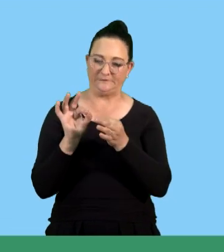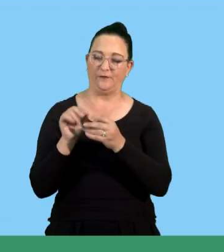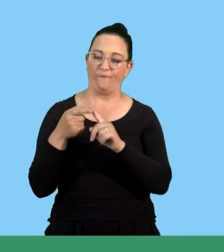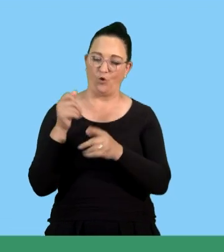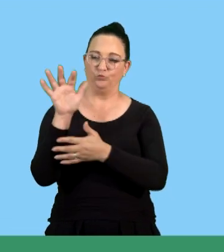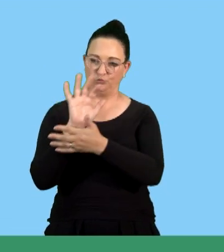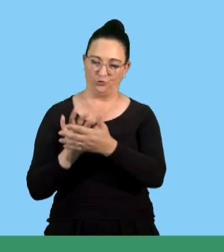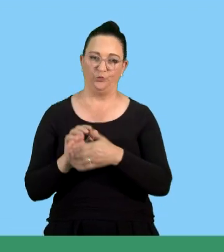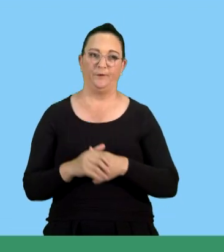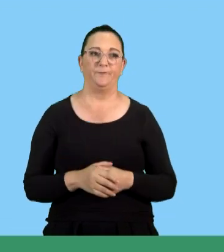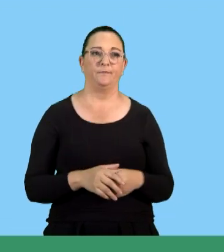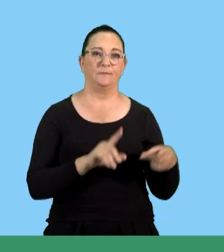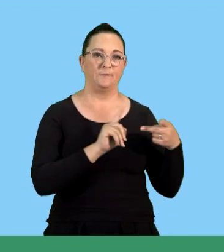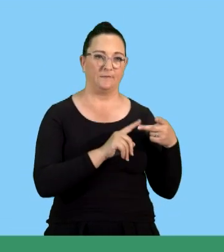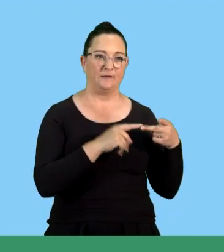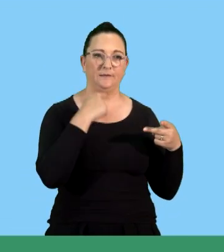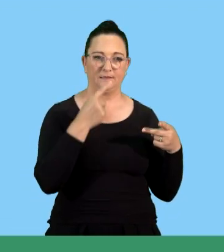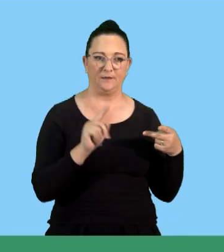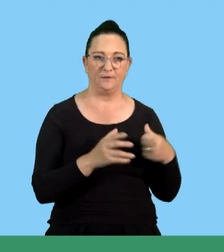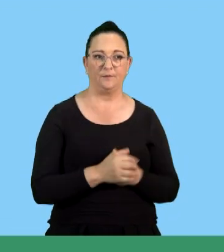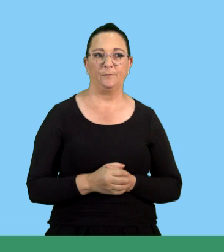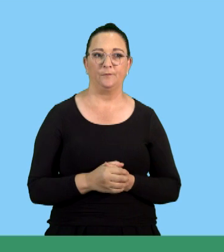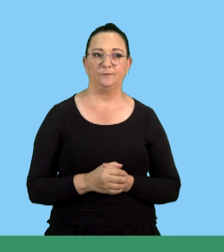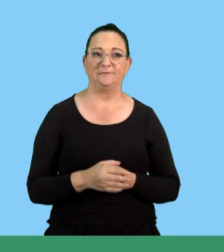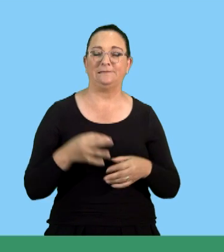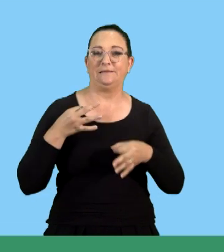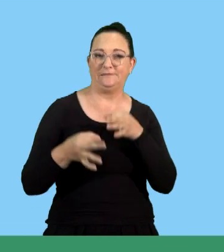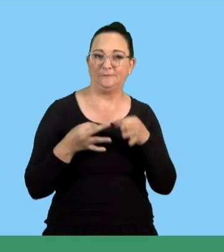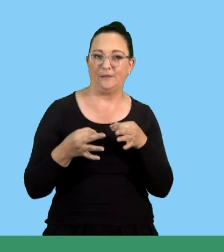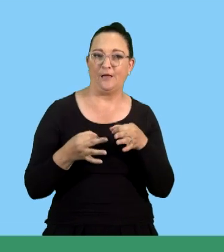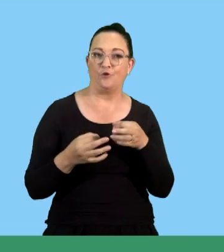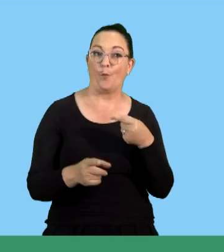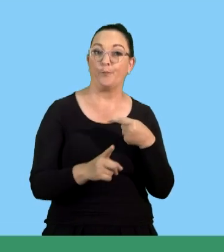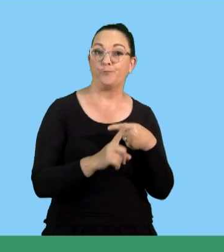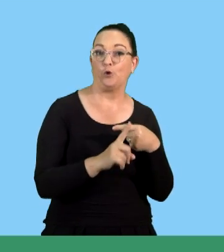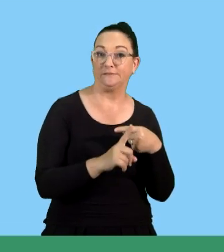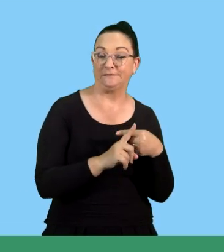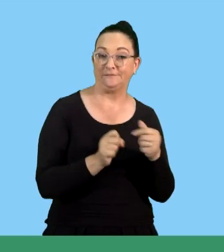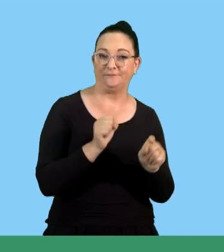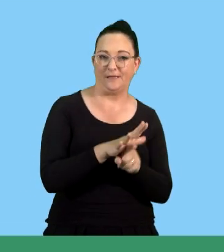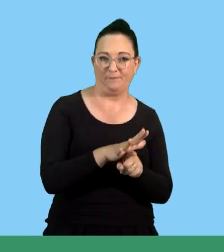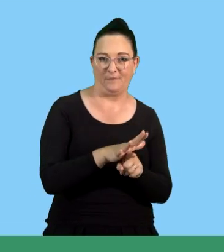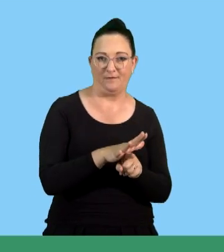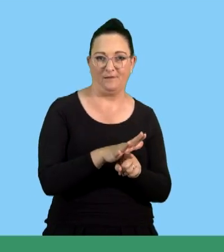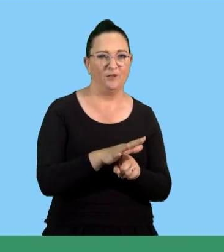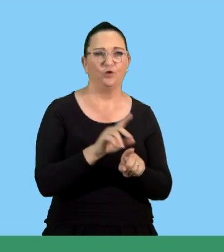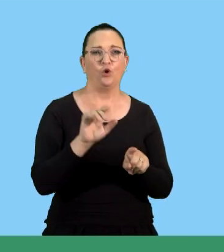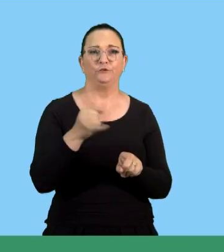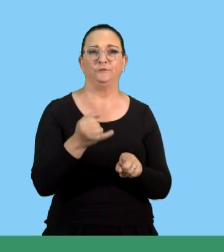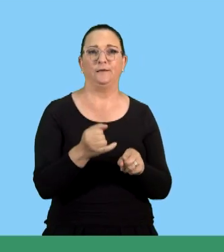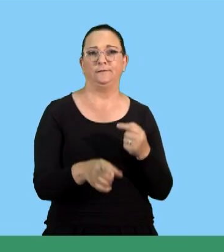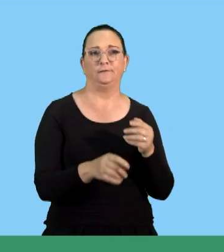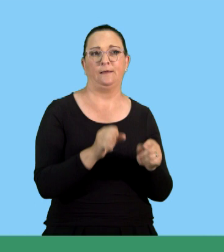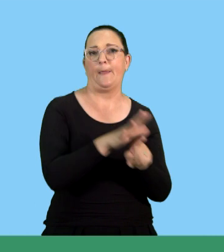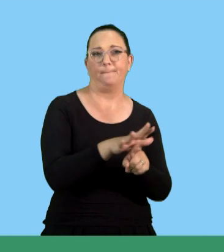from the scenario. The second question says, explain another positive impact. Can you see here? It says positive, not